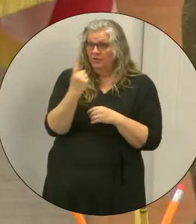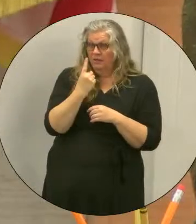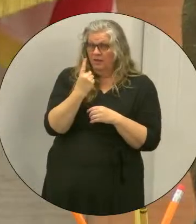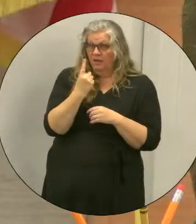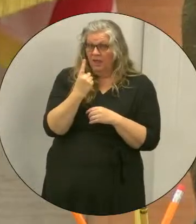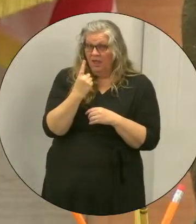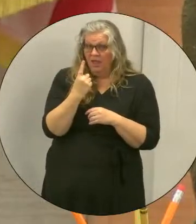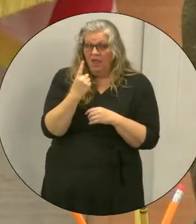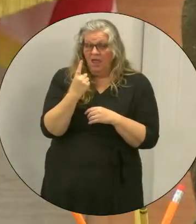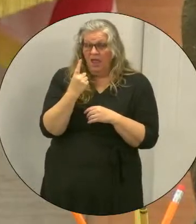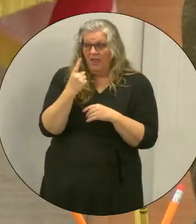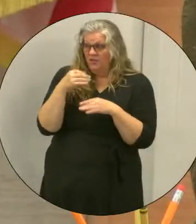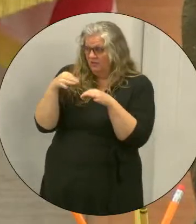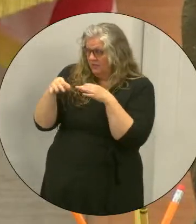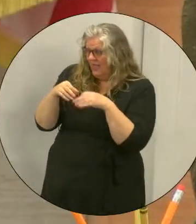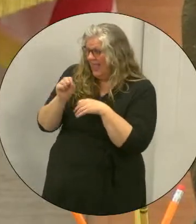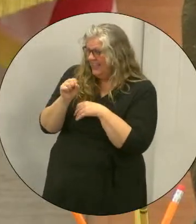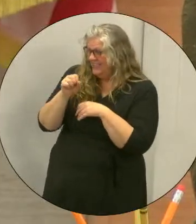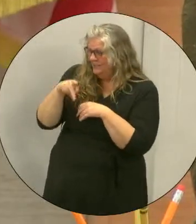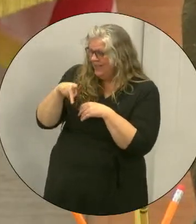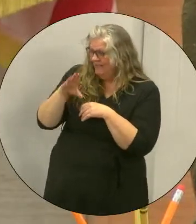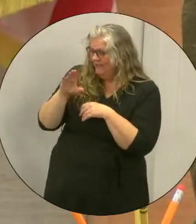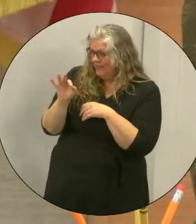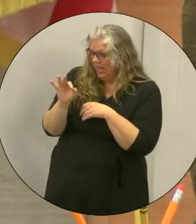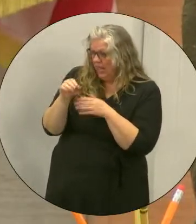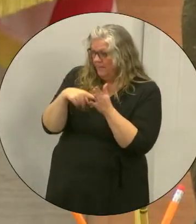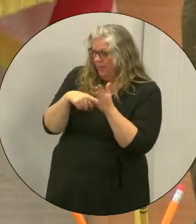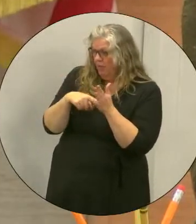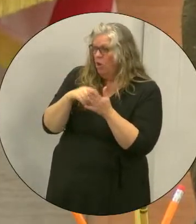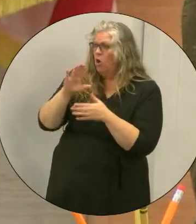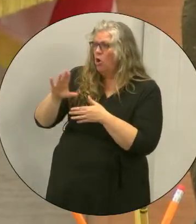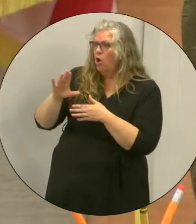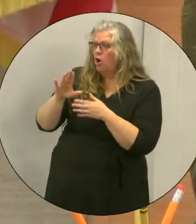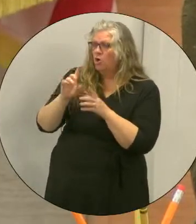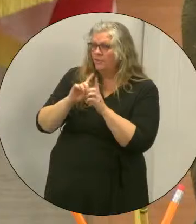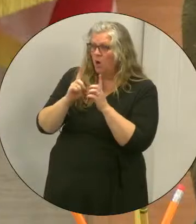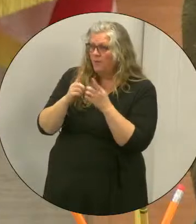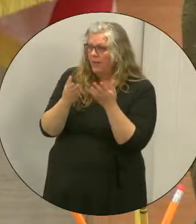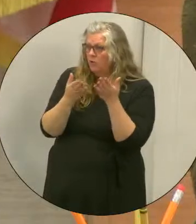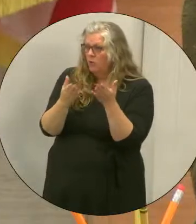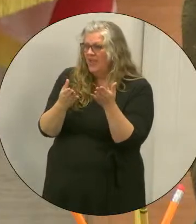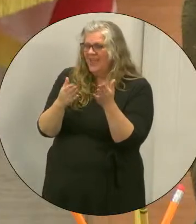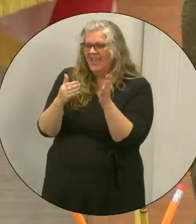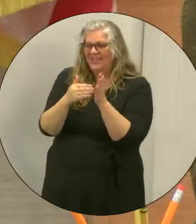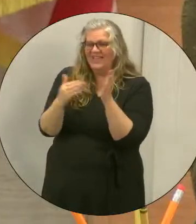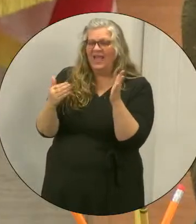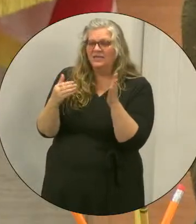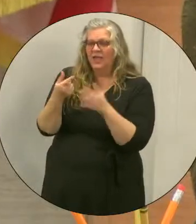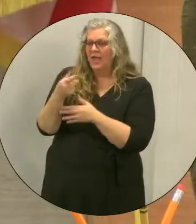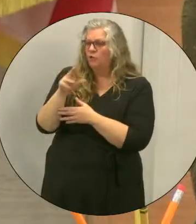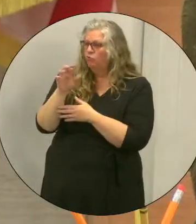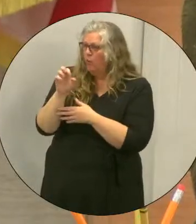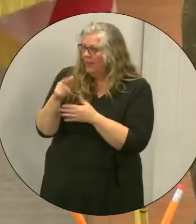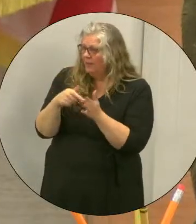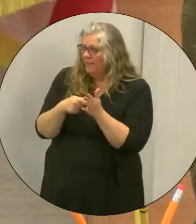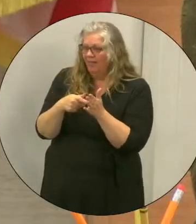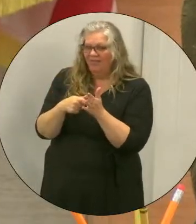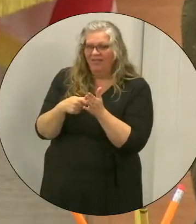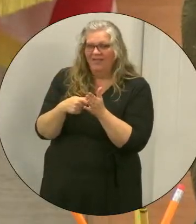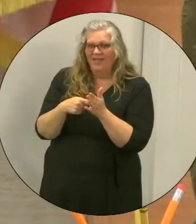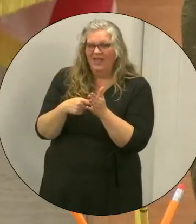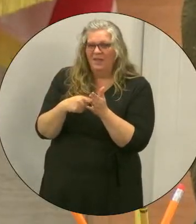told me about the SB 59 bill that her department introduced, and it's the anti-grooming bill that I call because